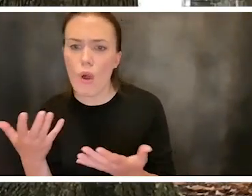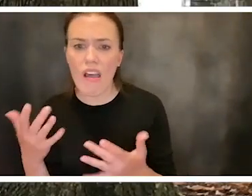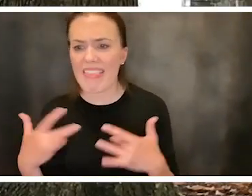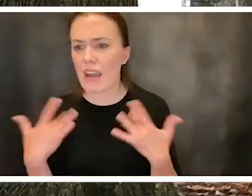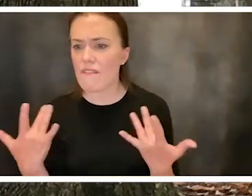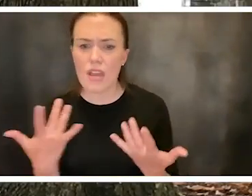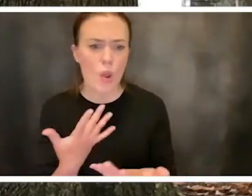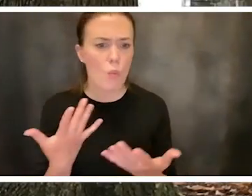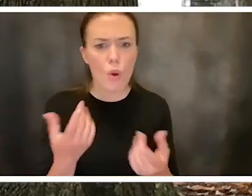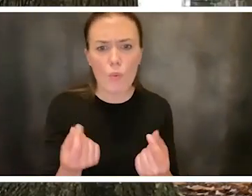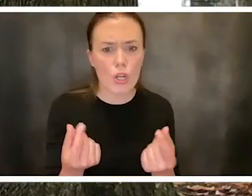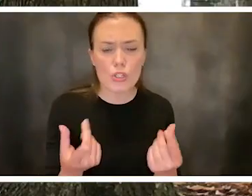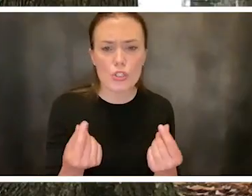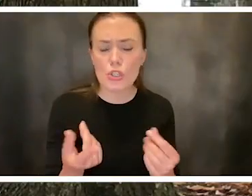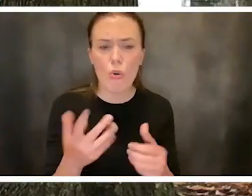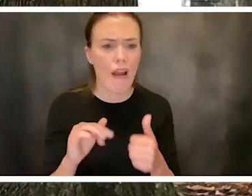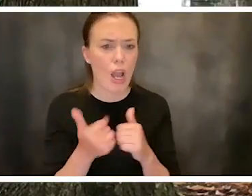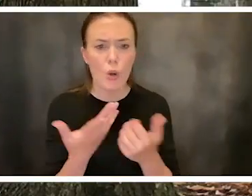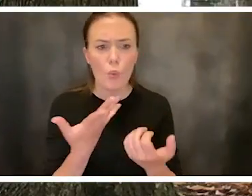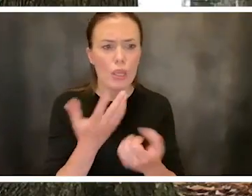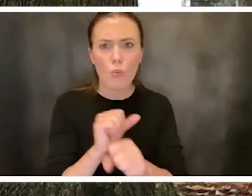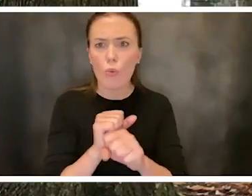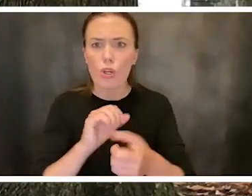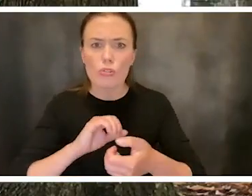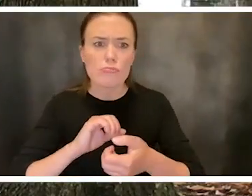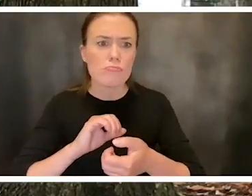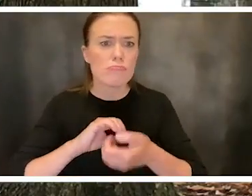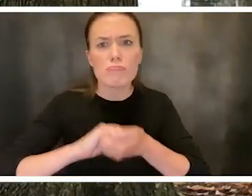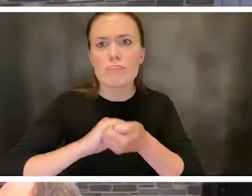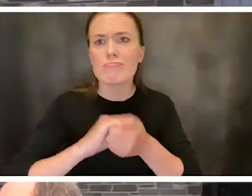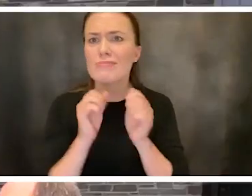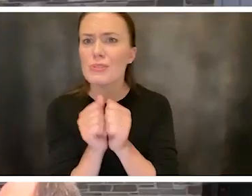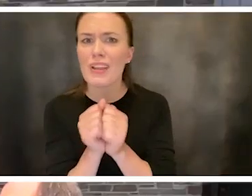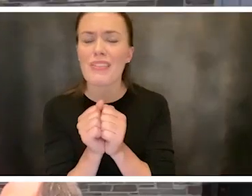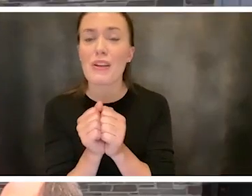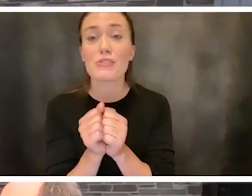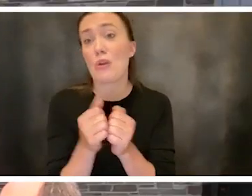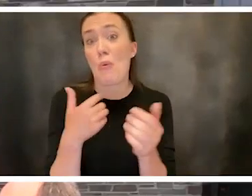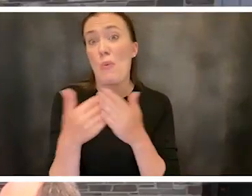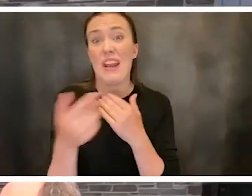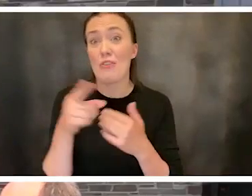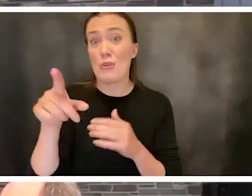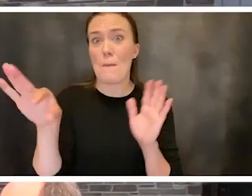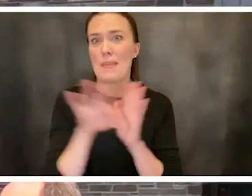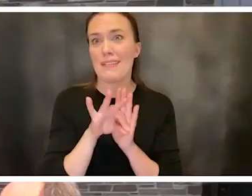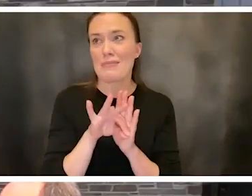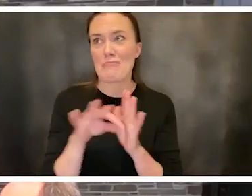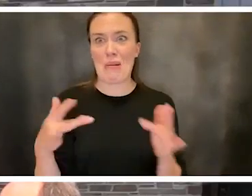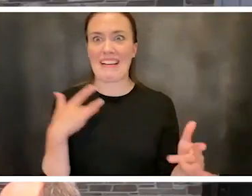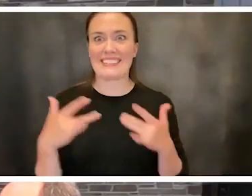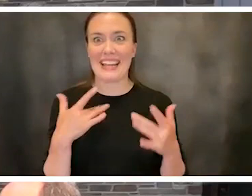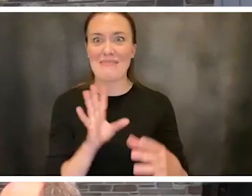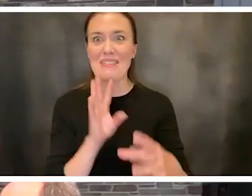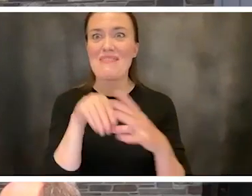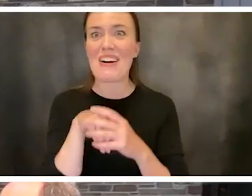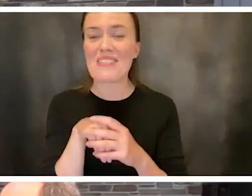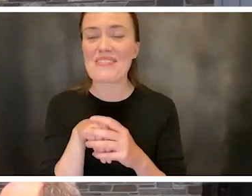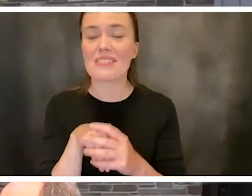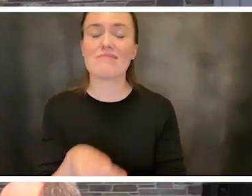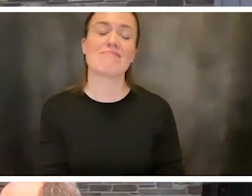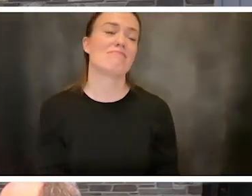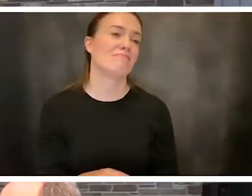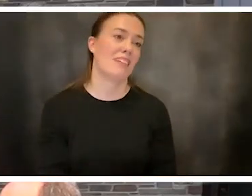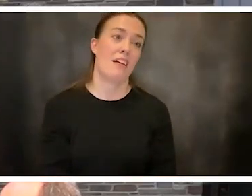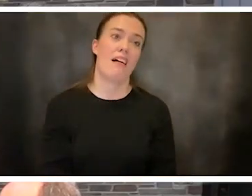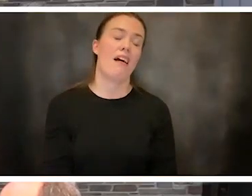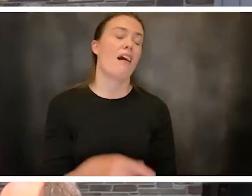generate here? How does that work together? It's always fun. Pretty much yeah. whatever you pick, we were happy to work with you. Oh, that's great. One of my favorite things is musicians